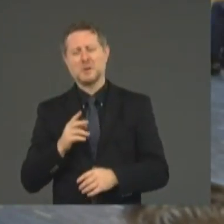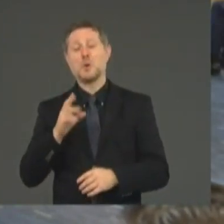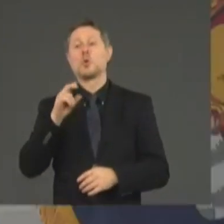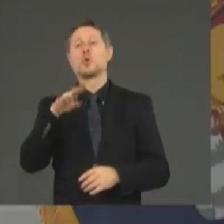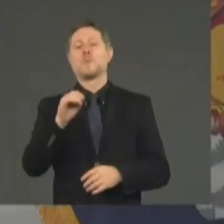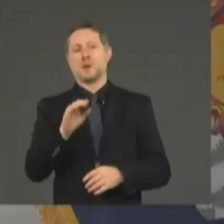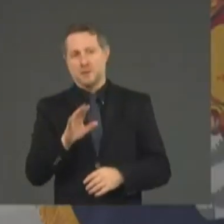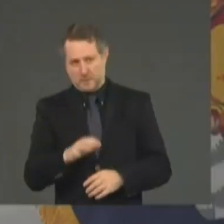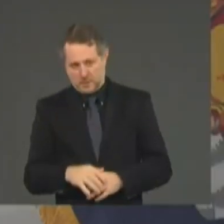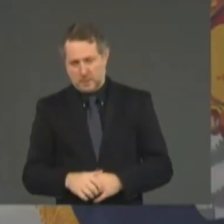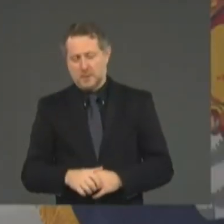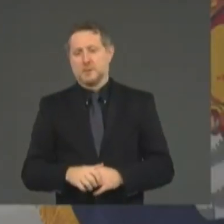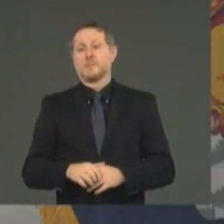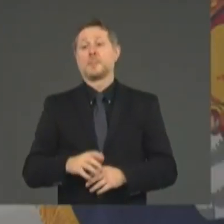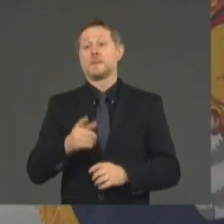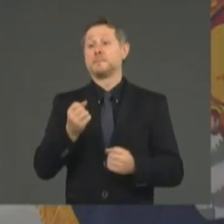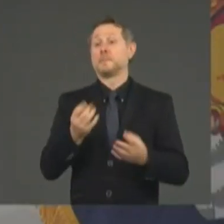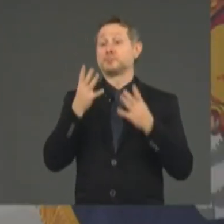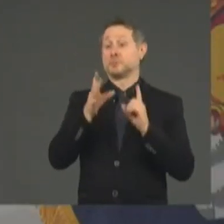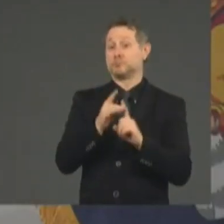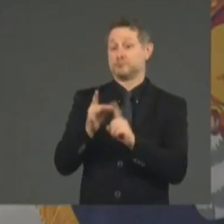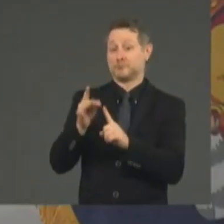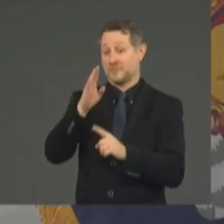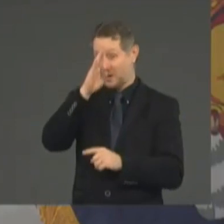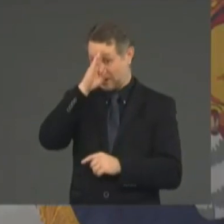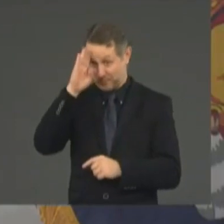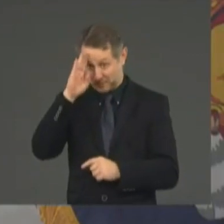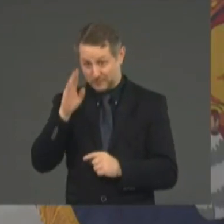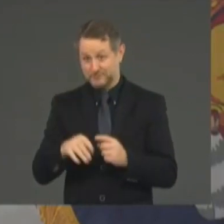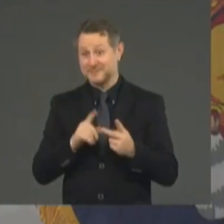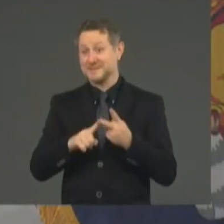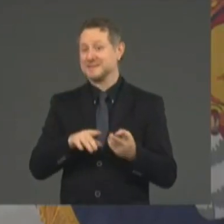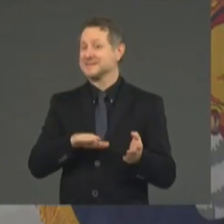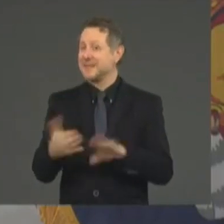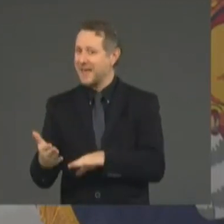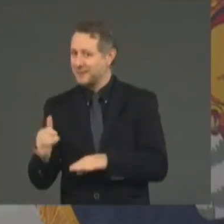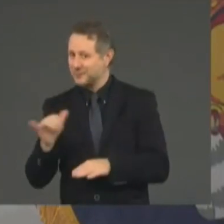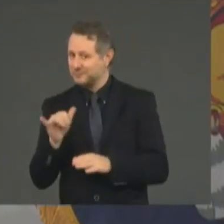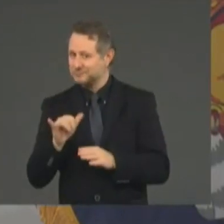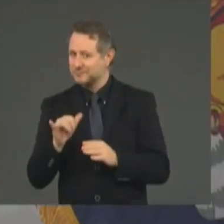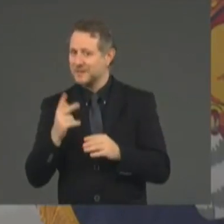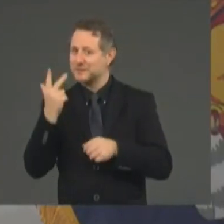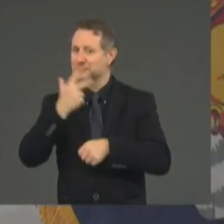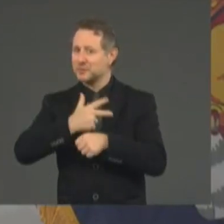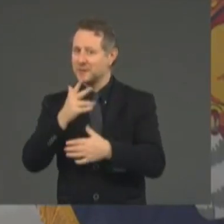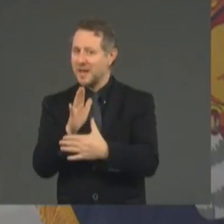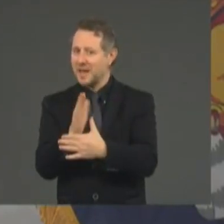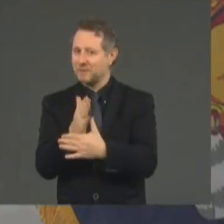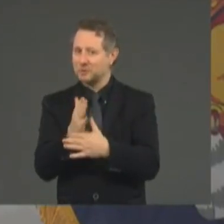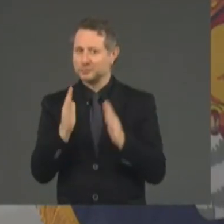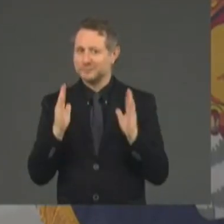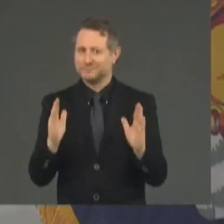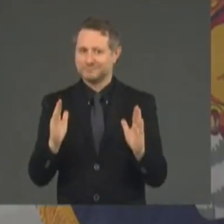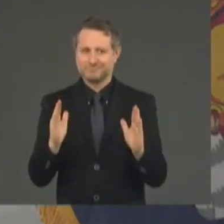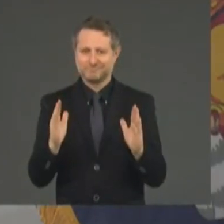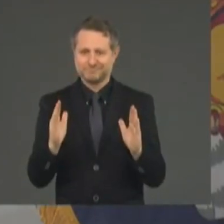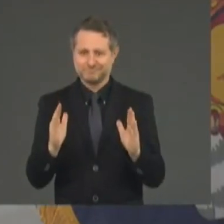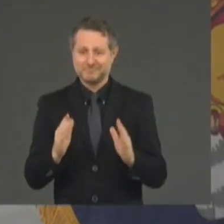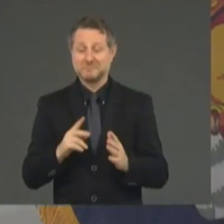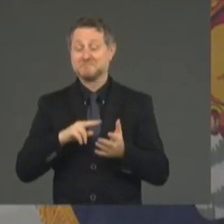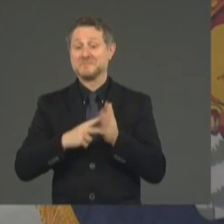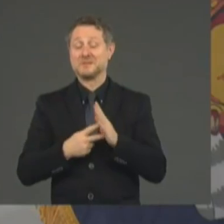The hospitalizations and hospital deaths are on a 3-day rolling average. So you have to compute it from